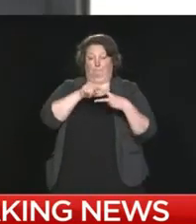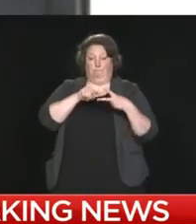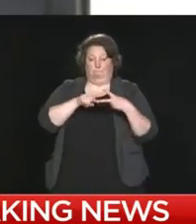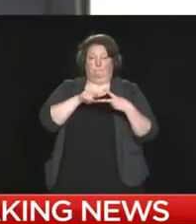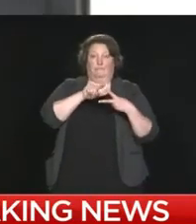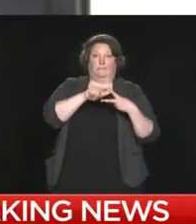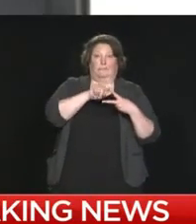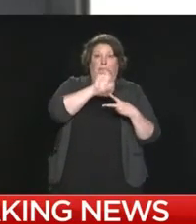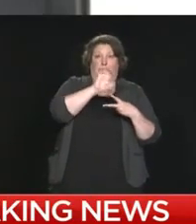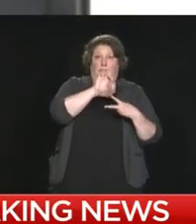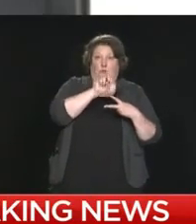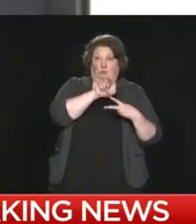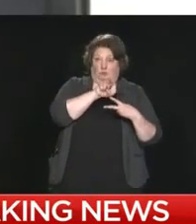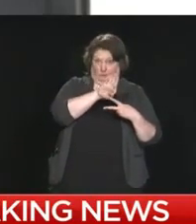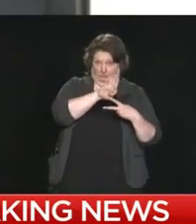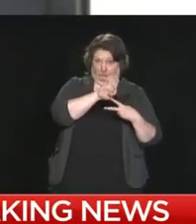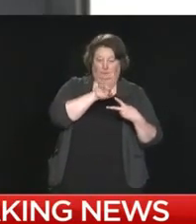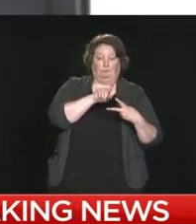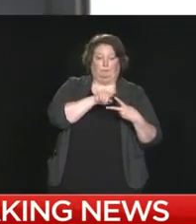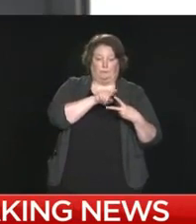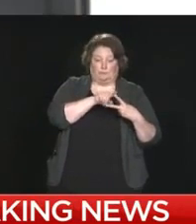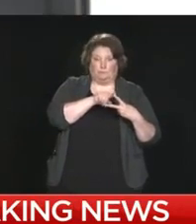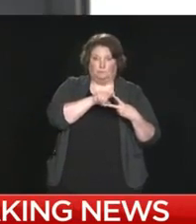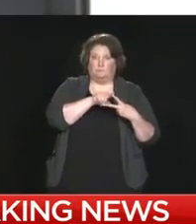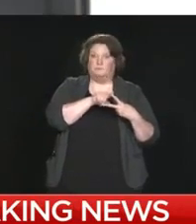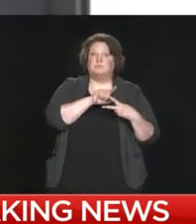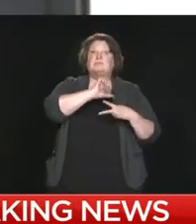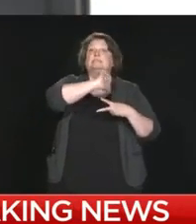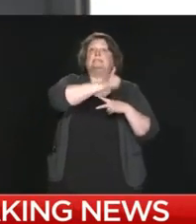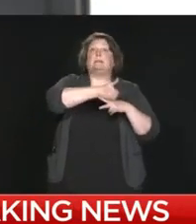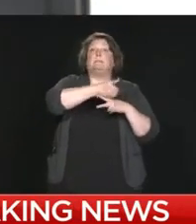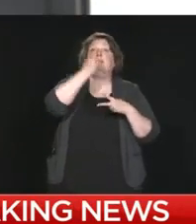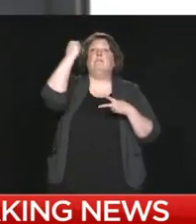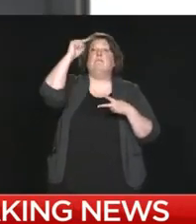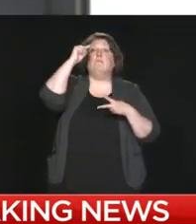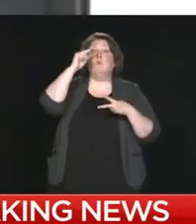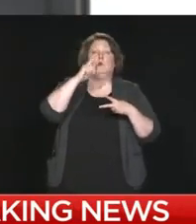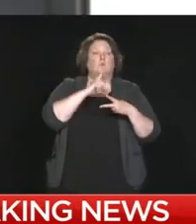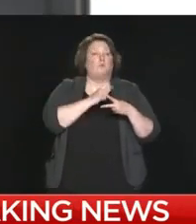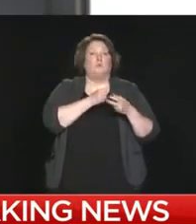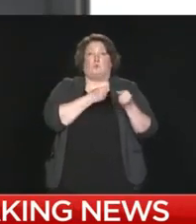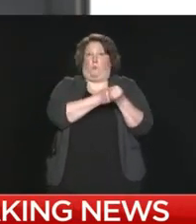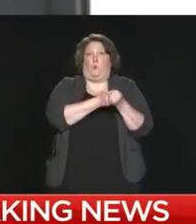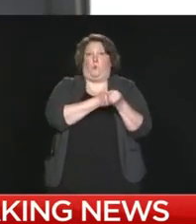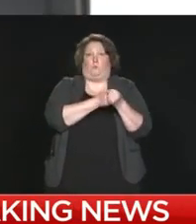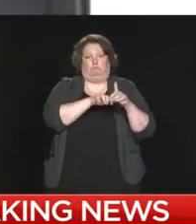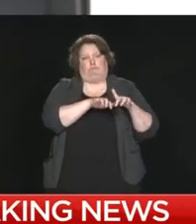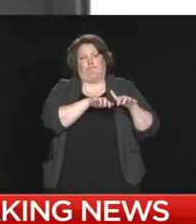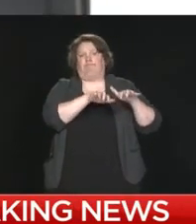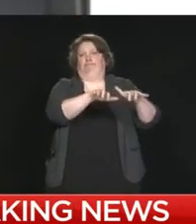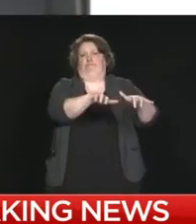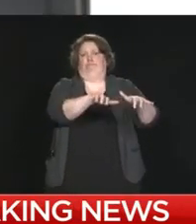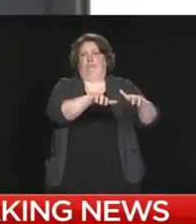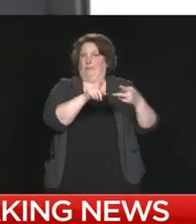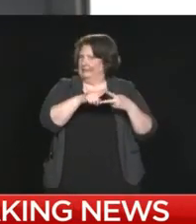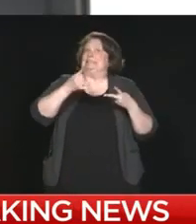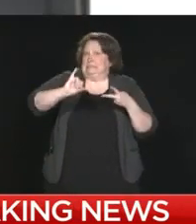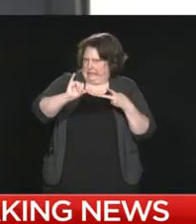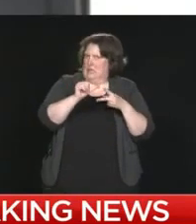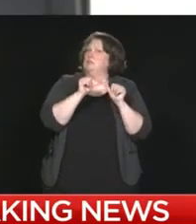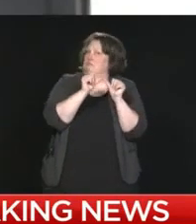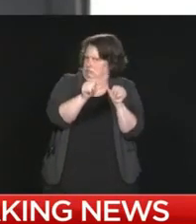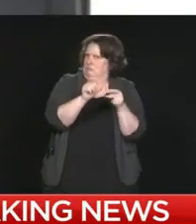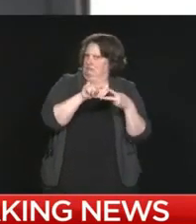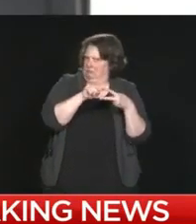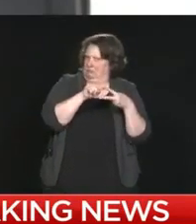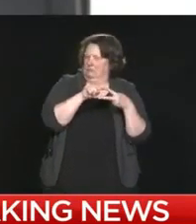emergency response benefit was there to support people during the time, and is there to support people during this